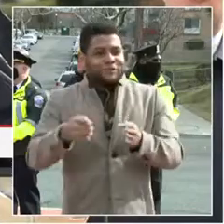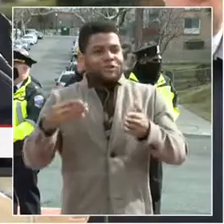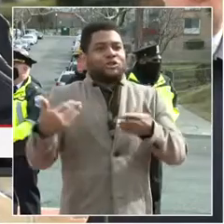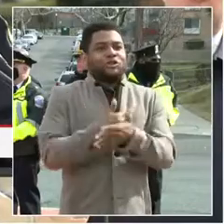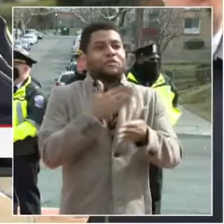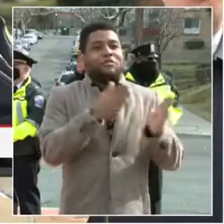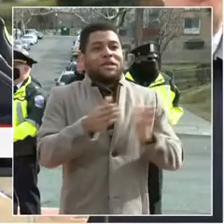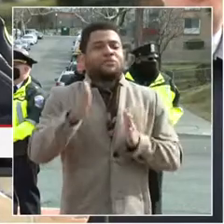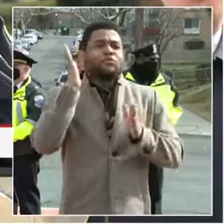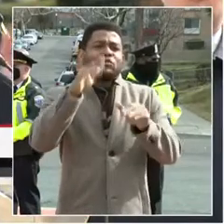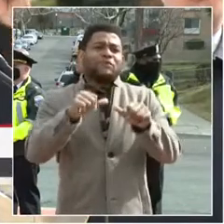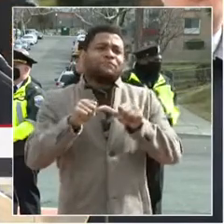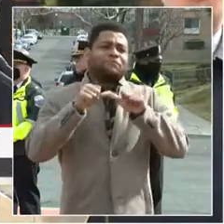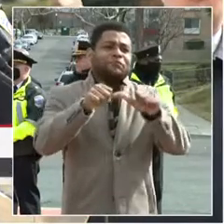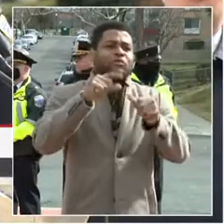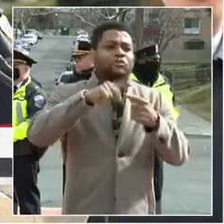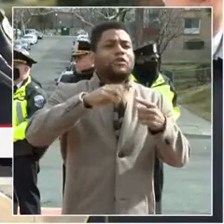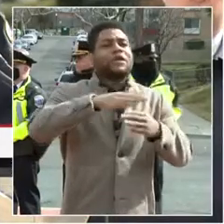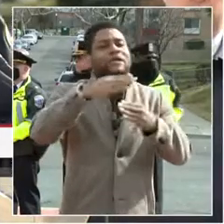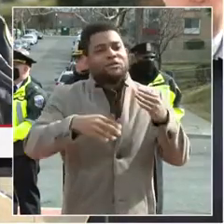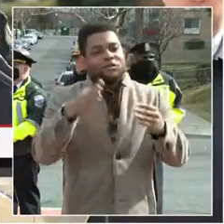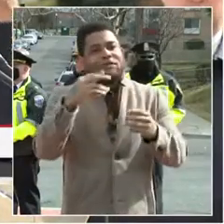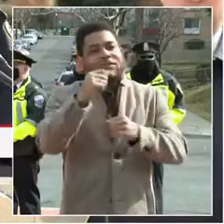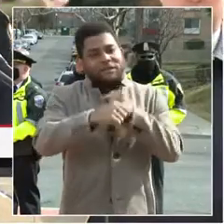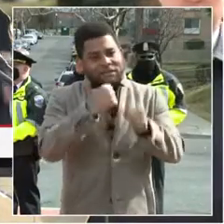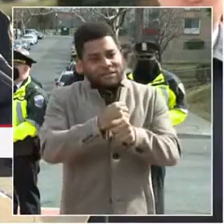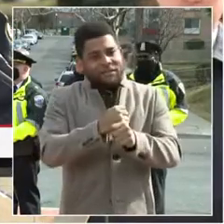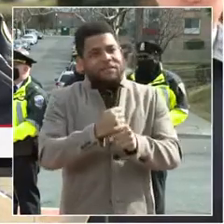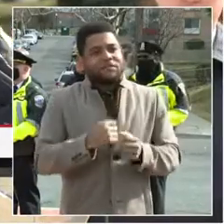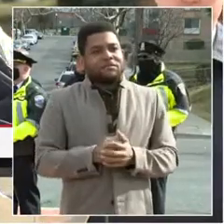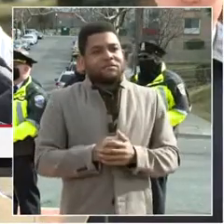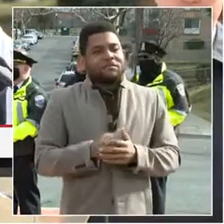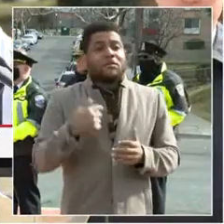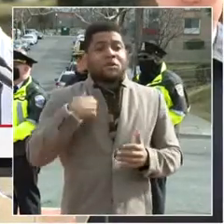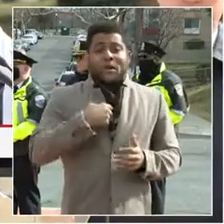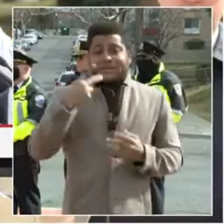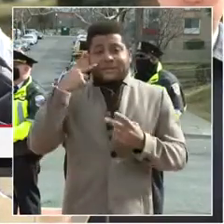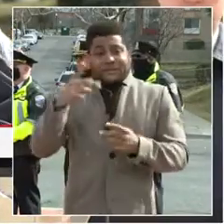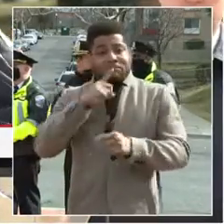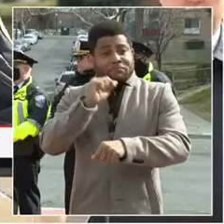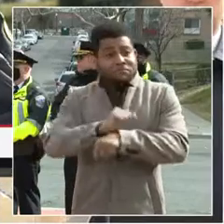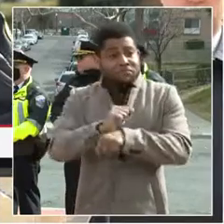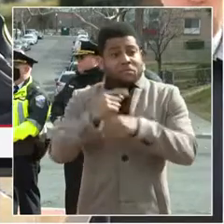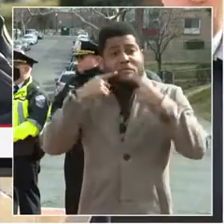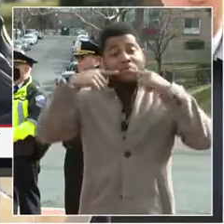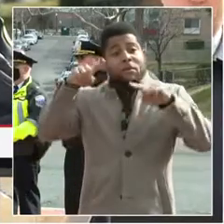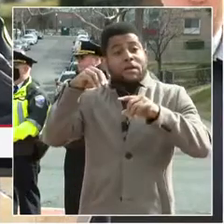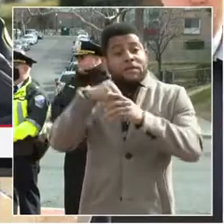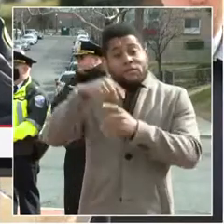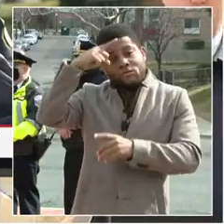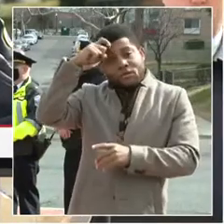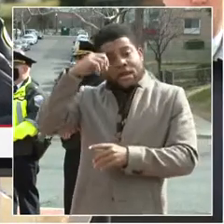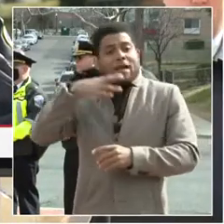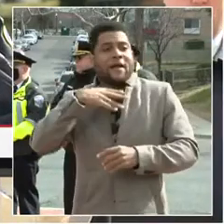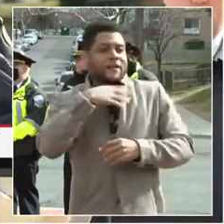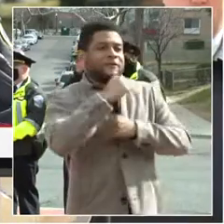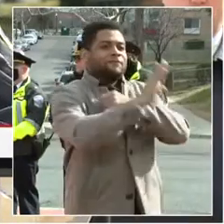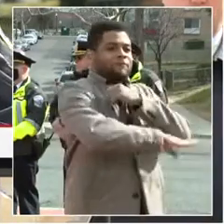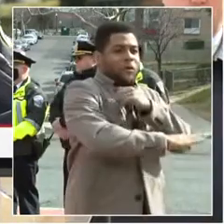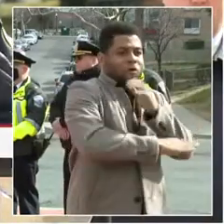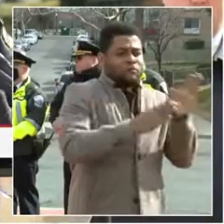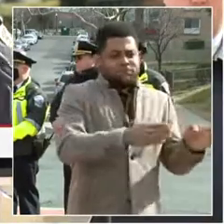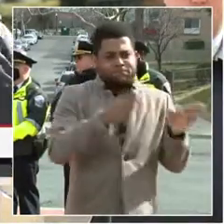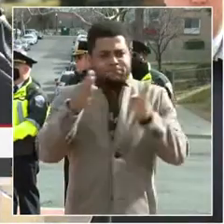focused crime prevention work in both summer crime prevention and fall crime prevention areas. The Homicide Reduction Partnership will